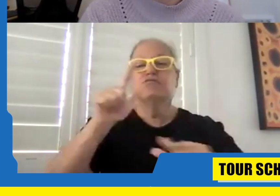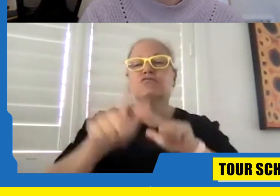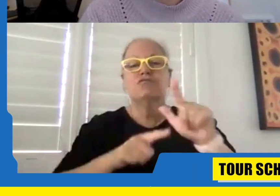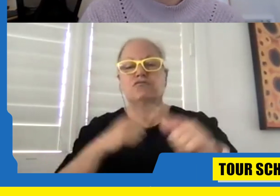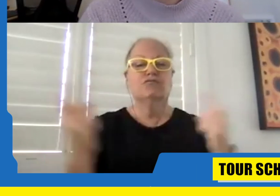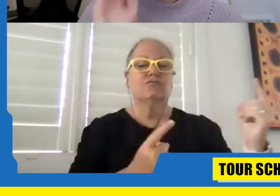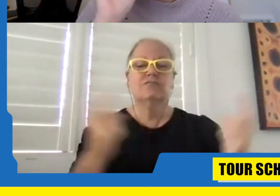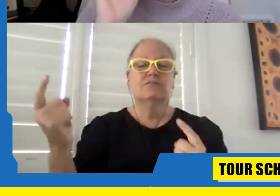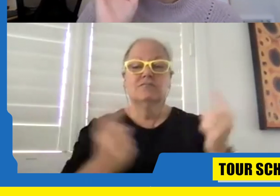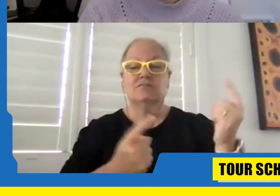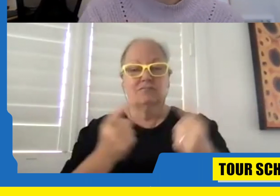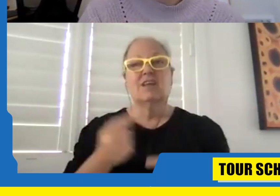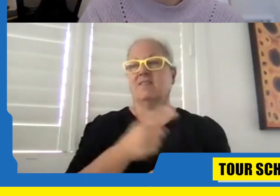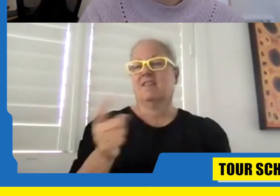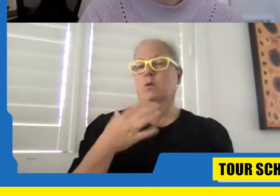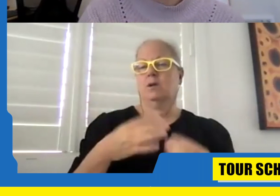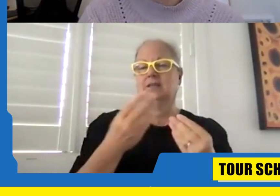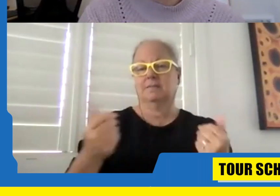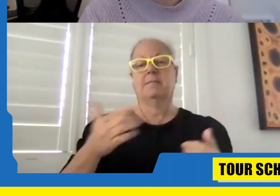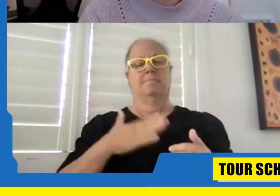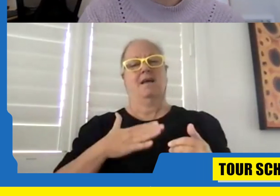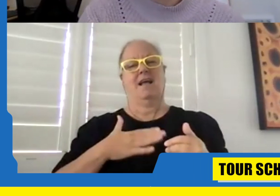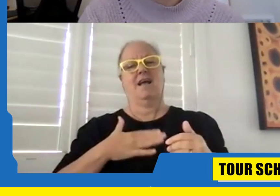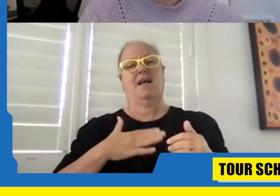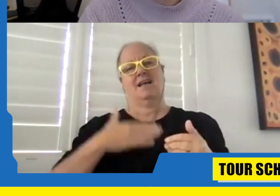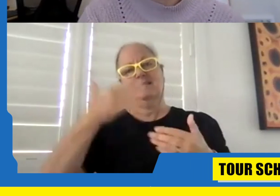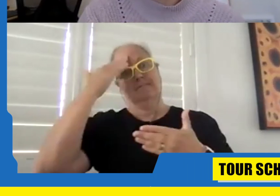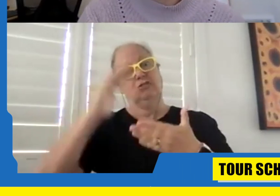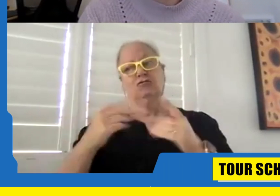they're looking for an experience. My background's in marketing as well, so